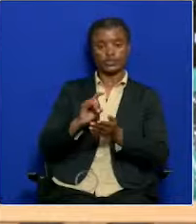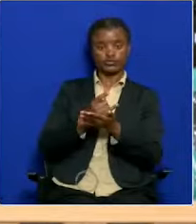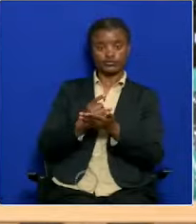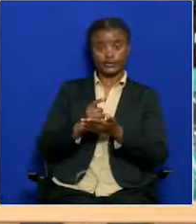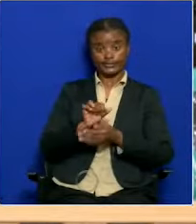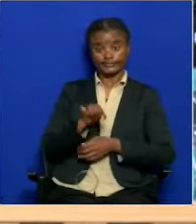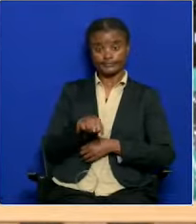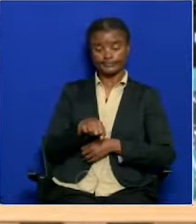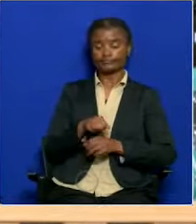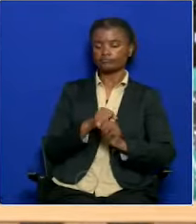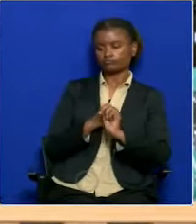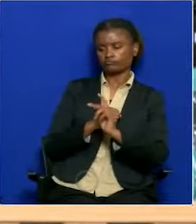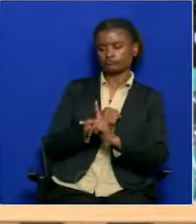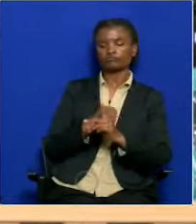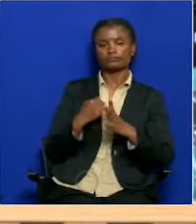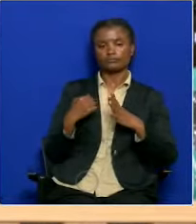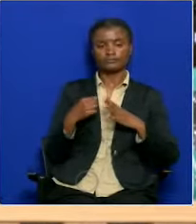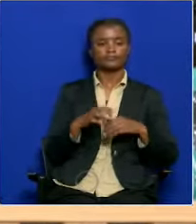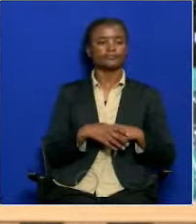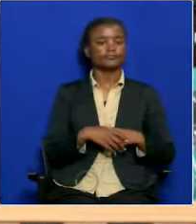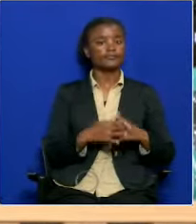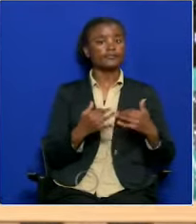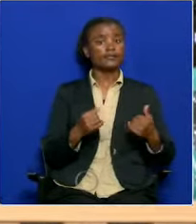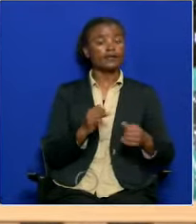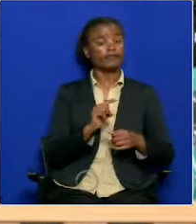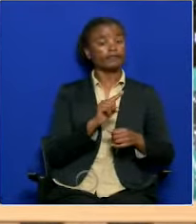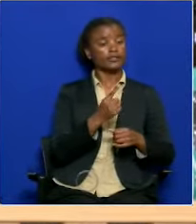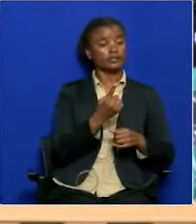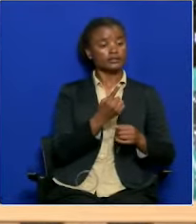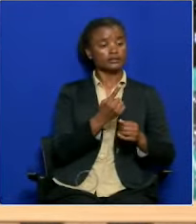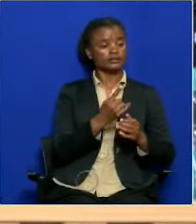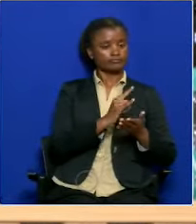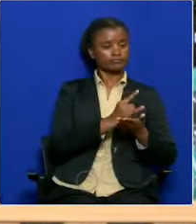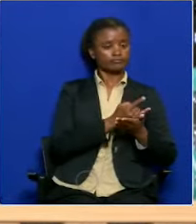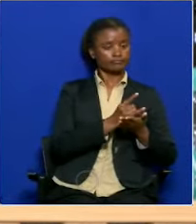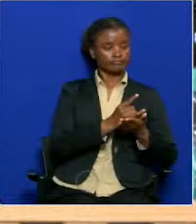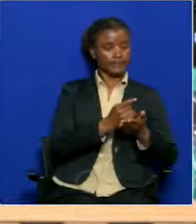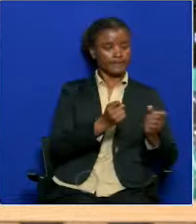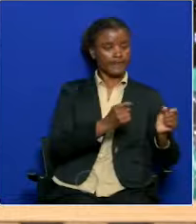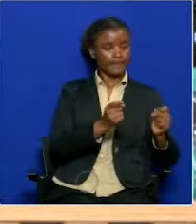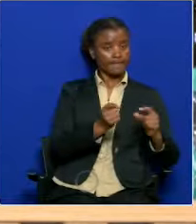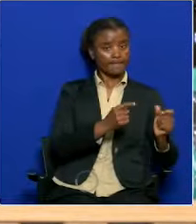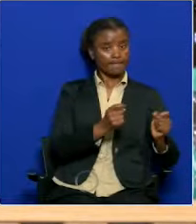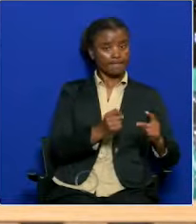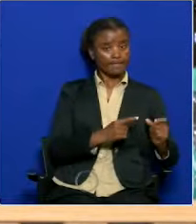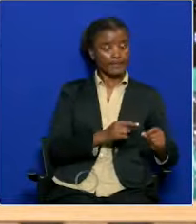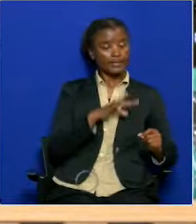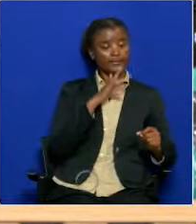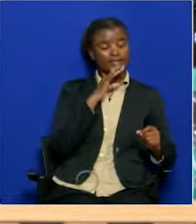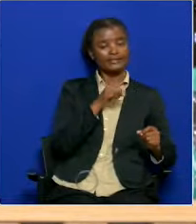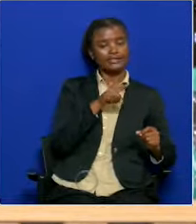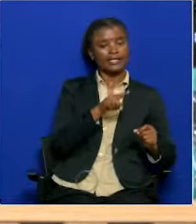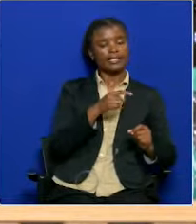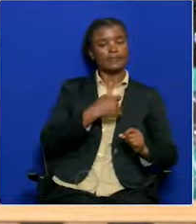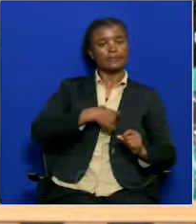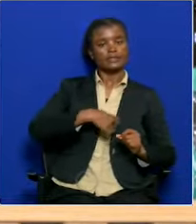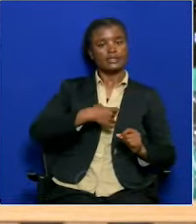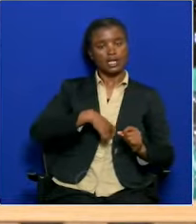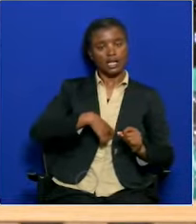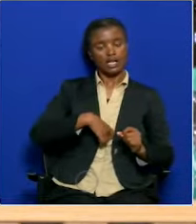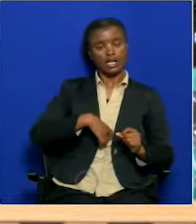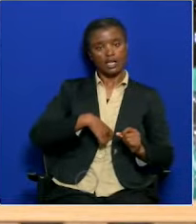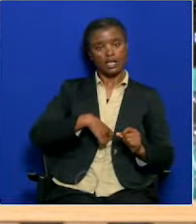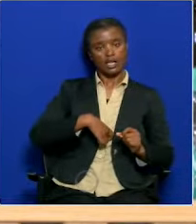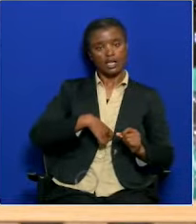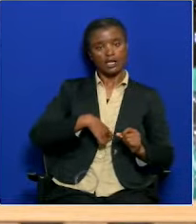of chats seems to be a lot of chats that are personal in nature, where there's personal